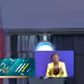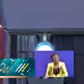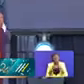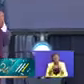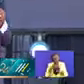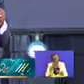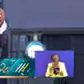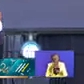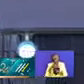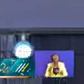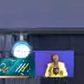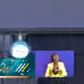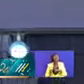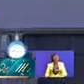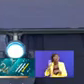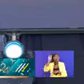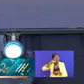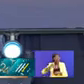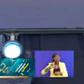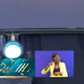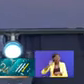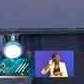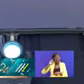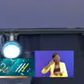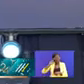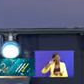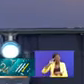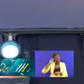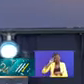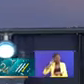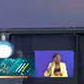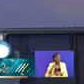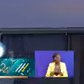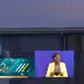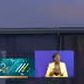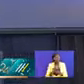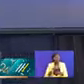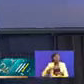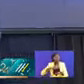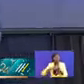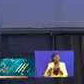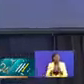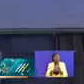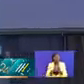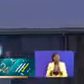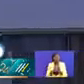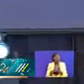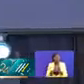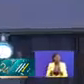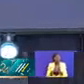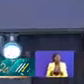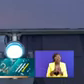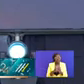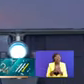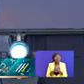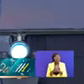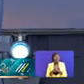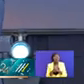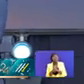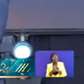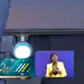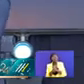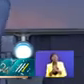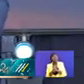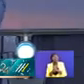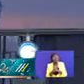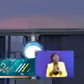secular when you go to the root word of the word secular in Latin it means secular room